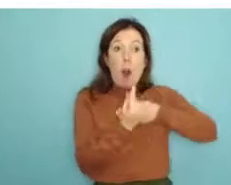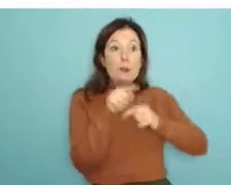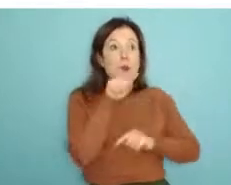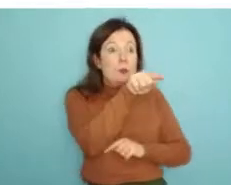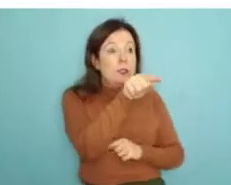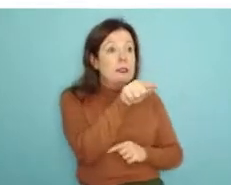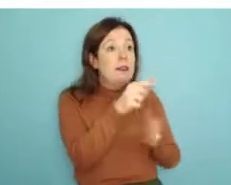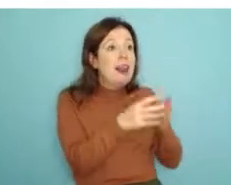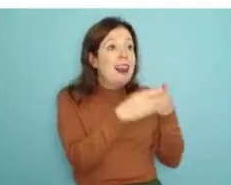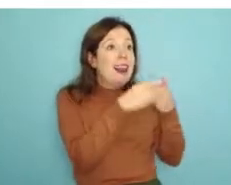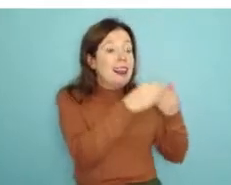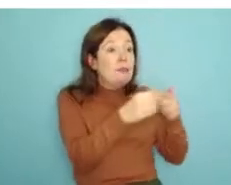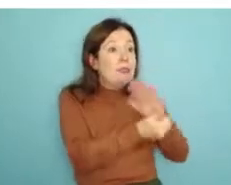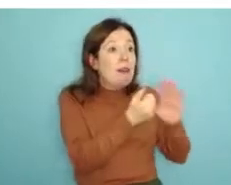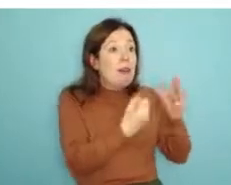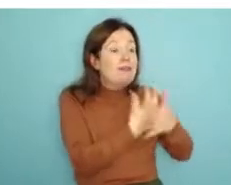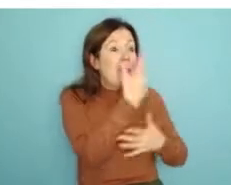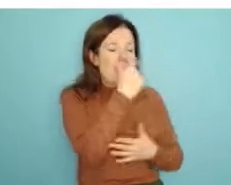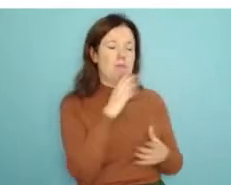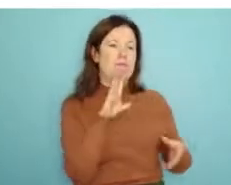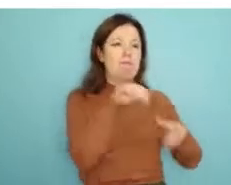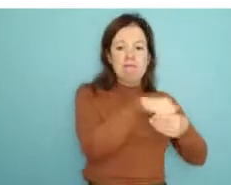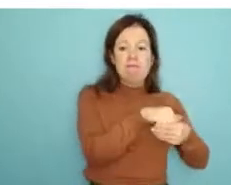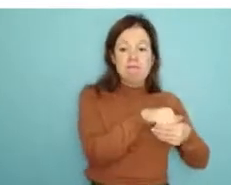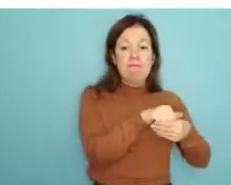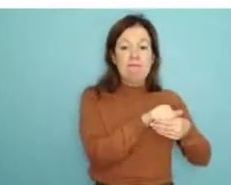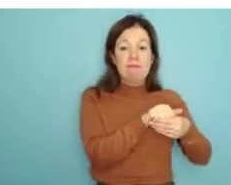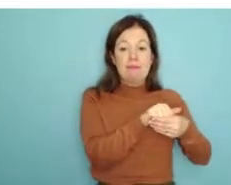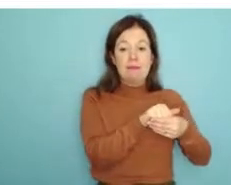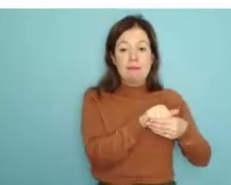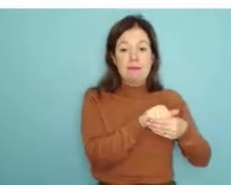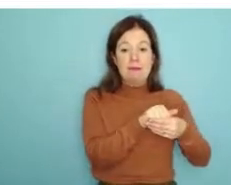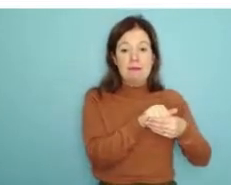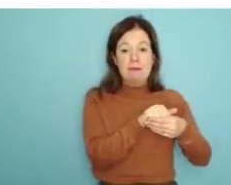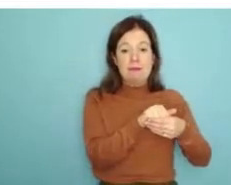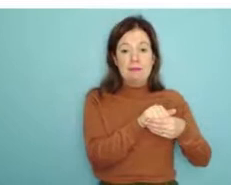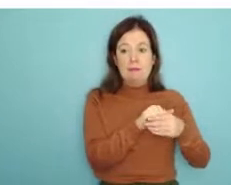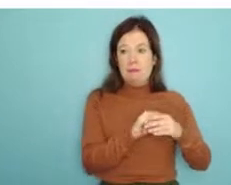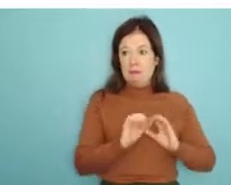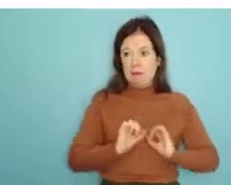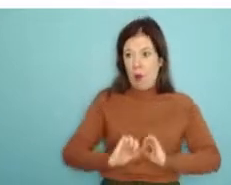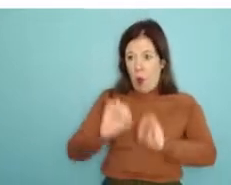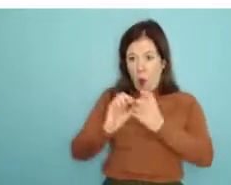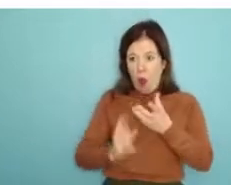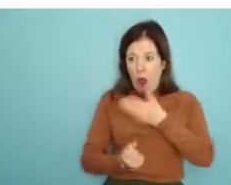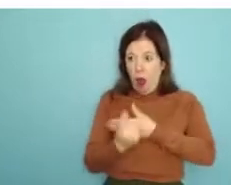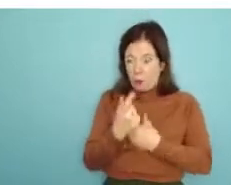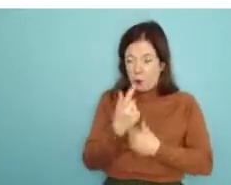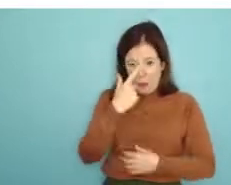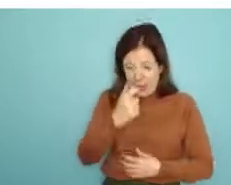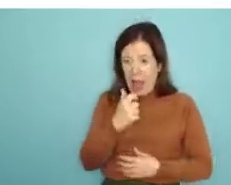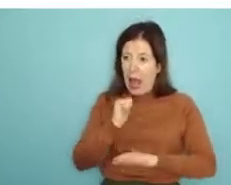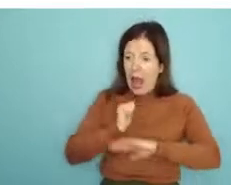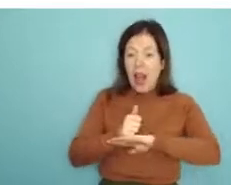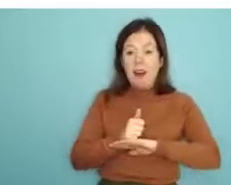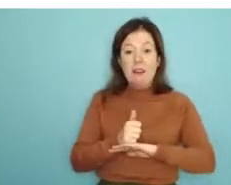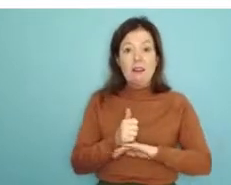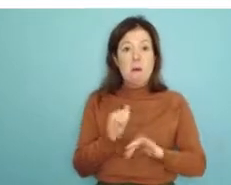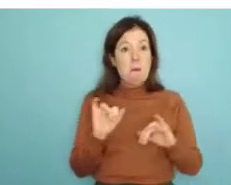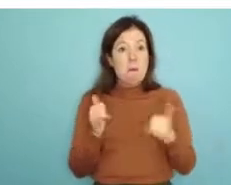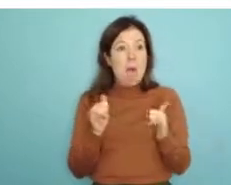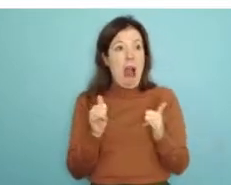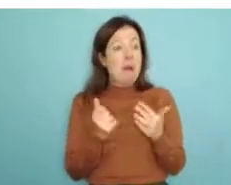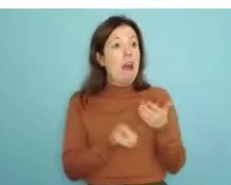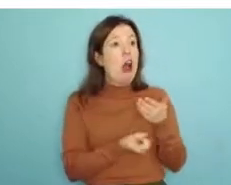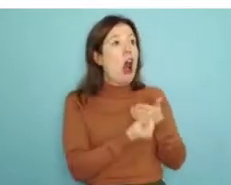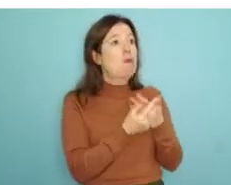leadership skills and create your own opportunities if you need to. And even if there isn't any